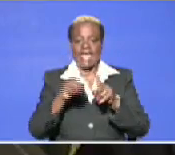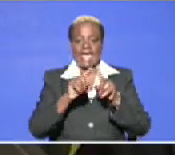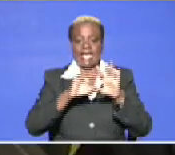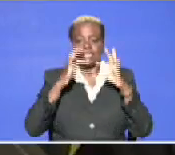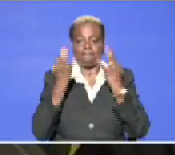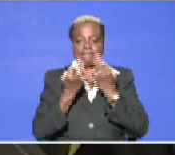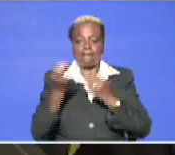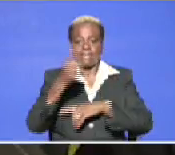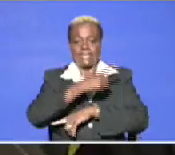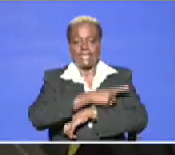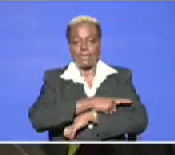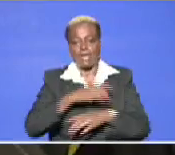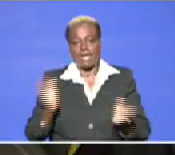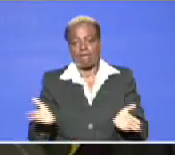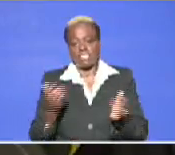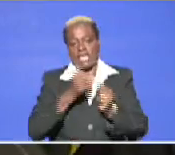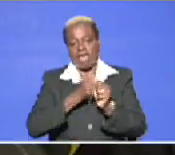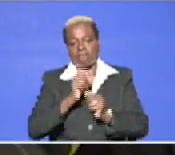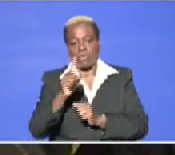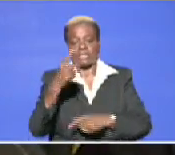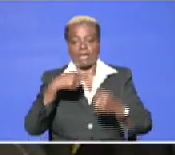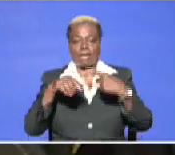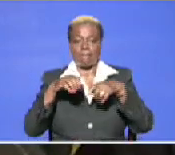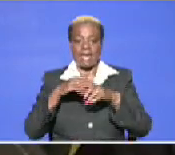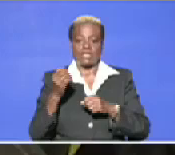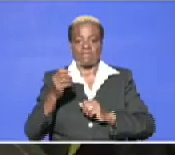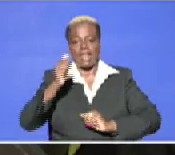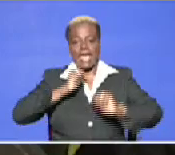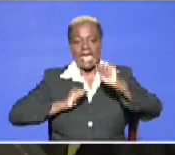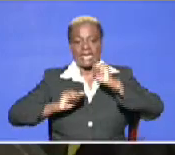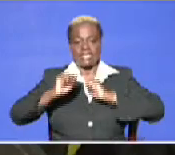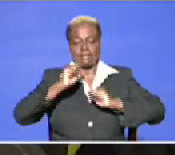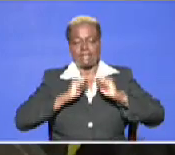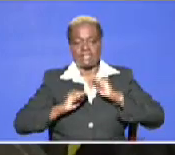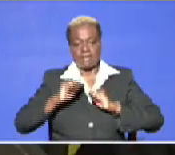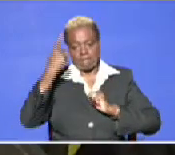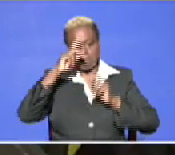encouraging everybody to come out. We will have activities earmarked